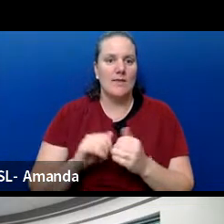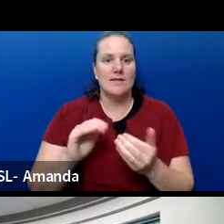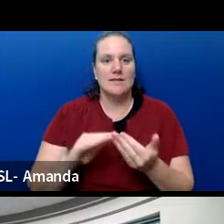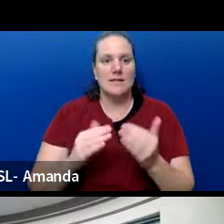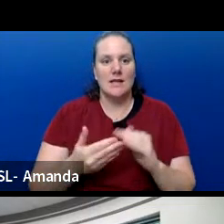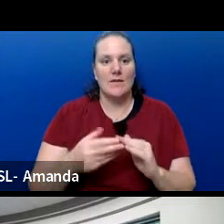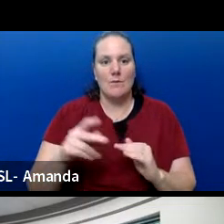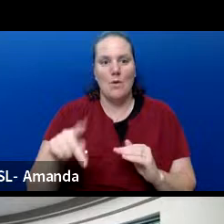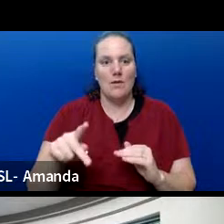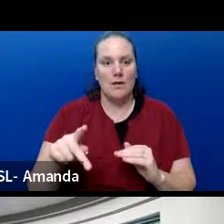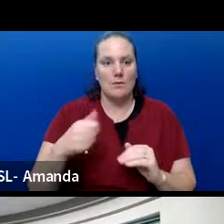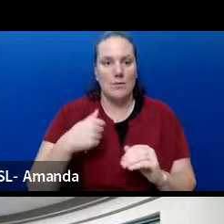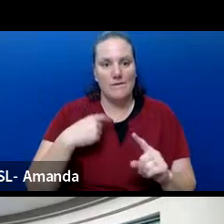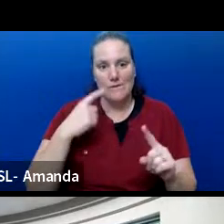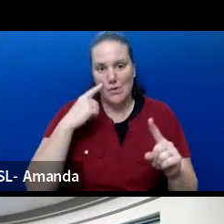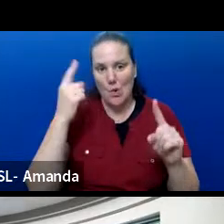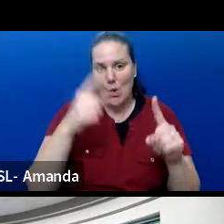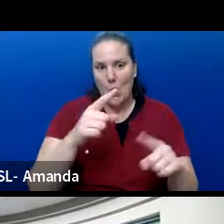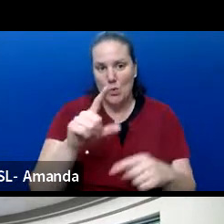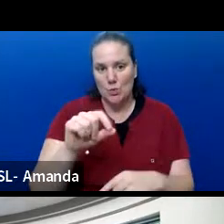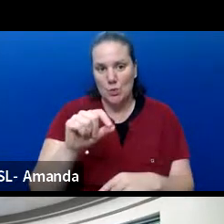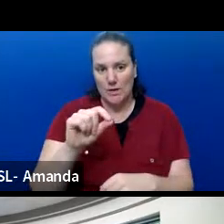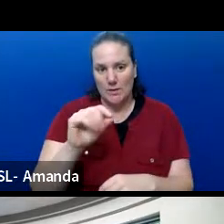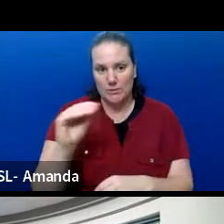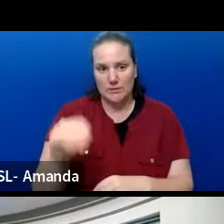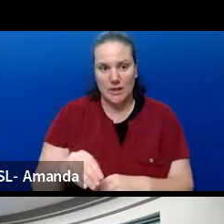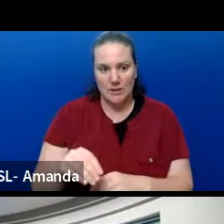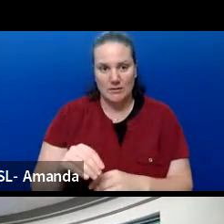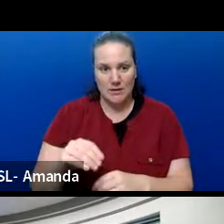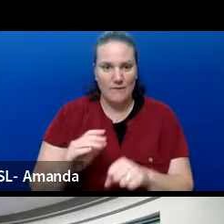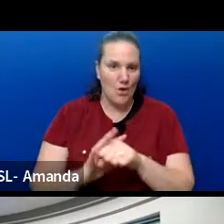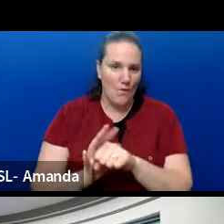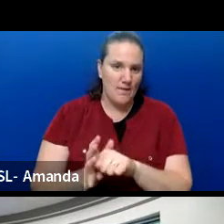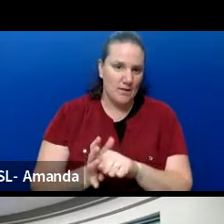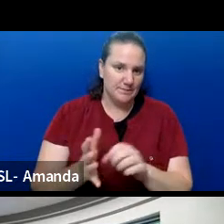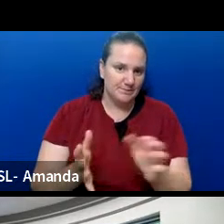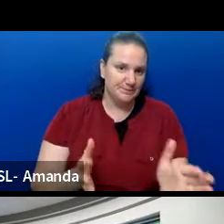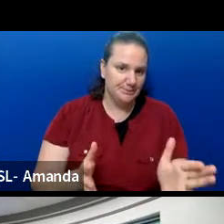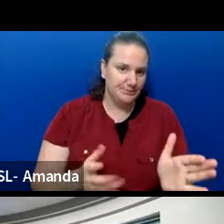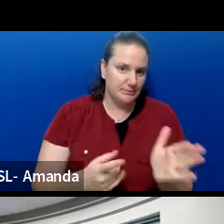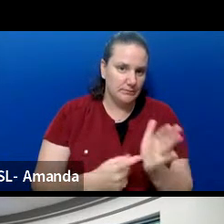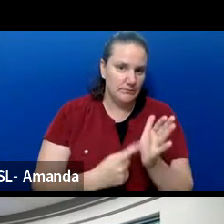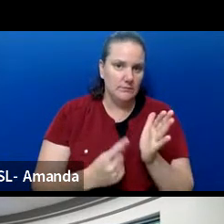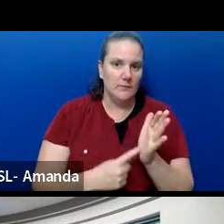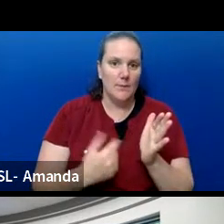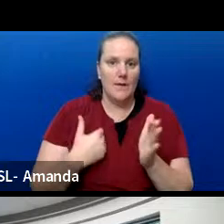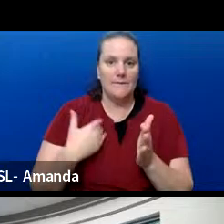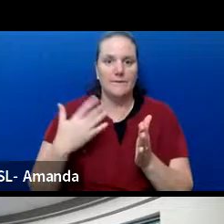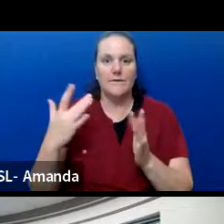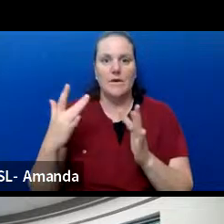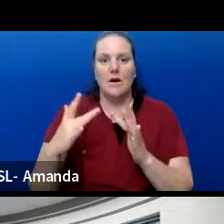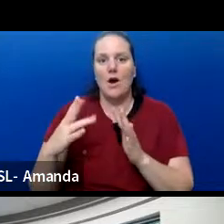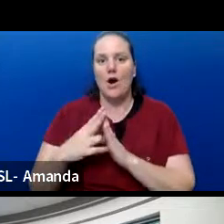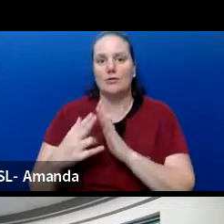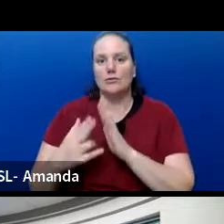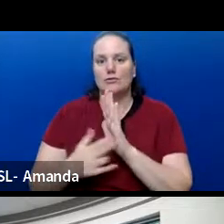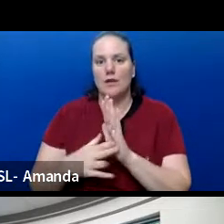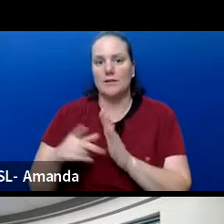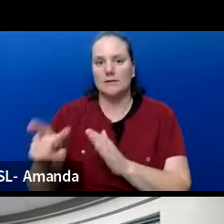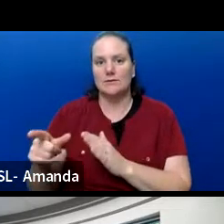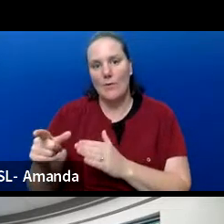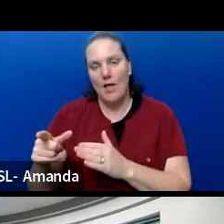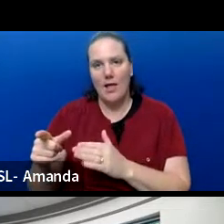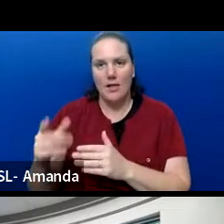have an aspirational goal of 20% for COVID, but we sometimes get contracts through our bureaus that said, well, our primes